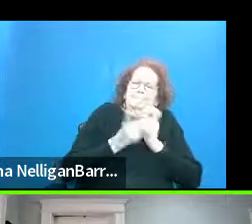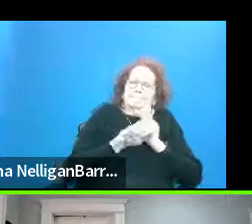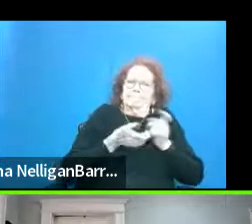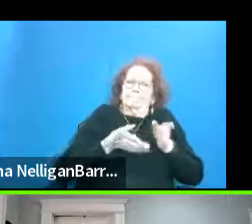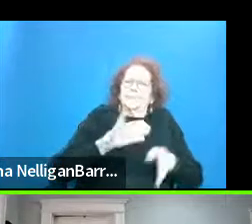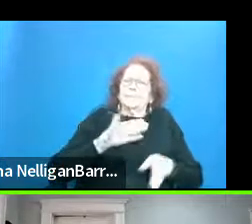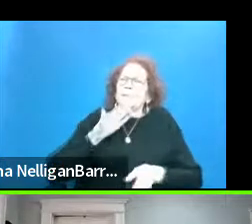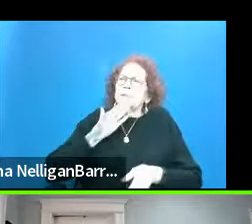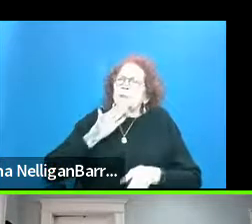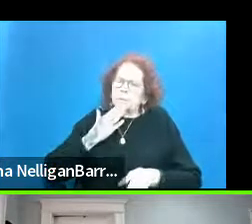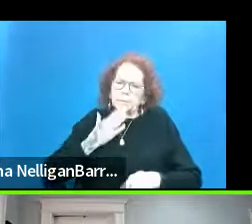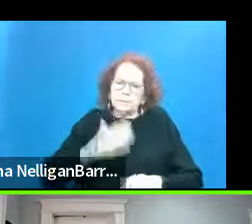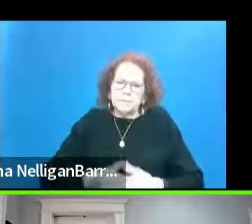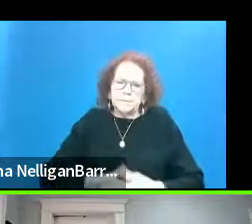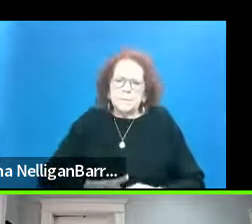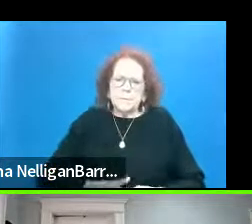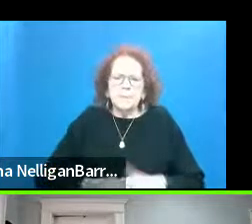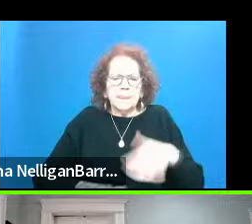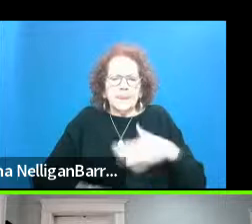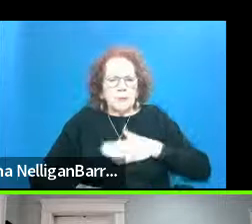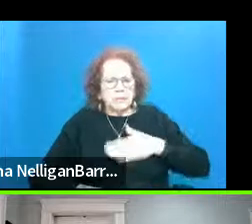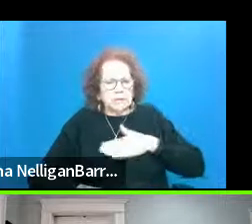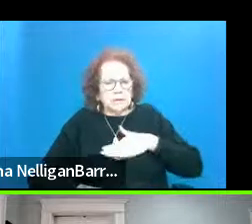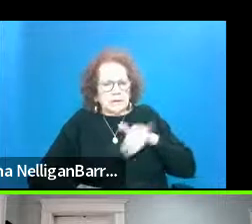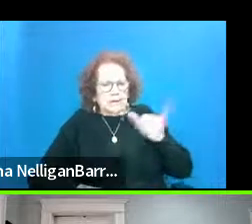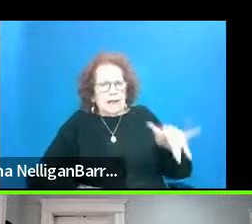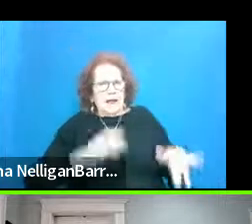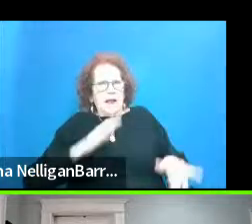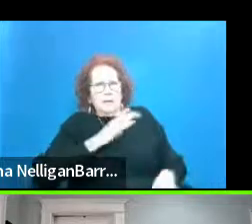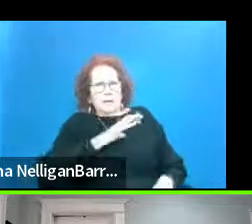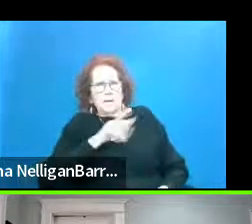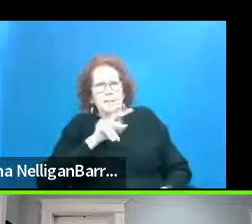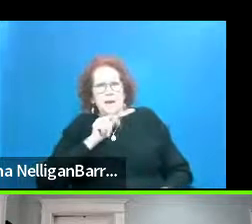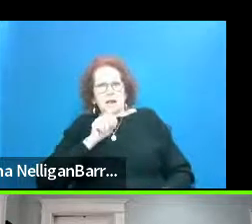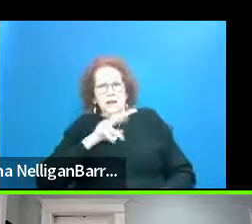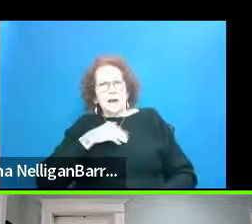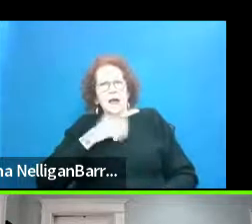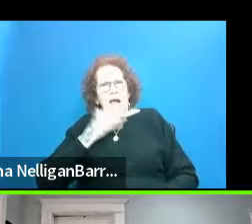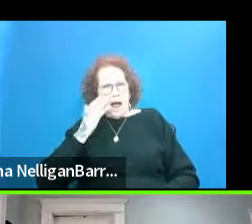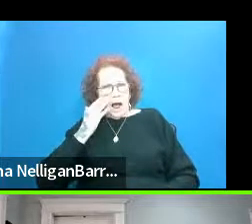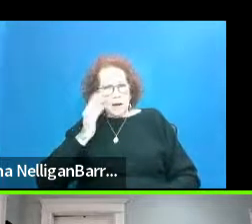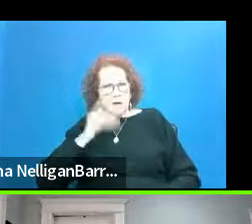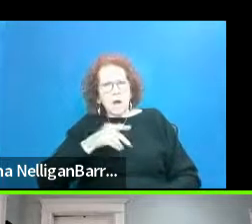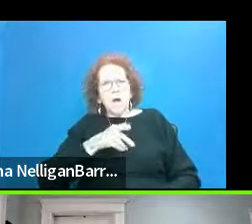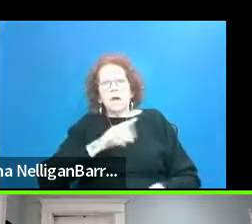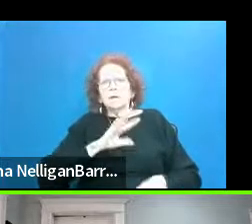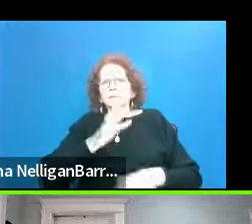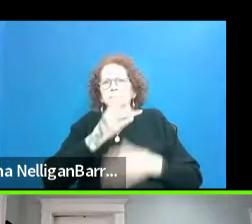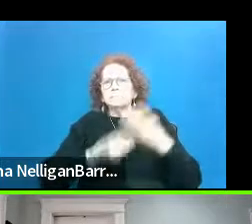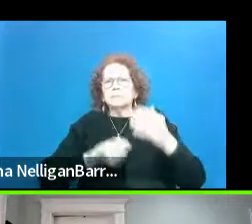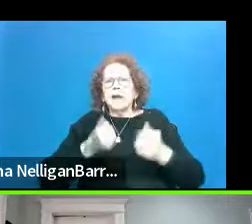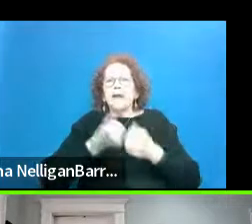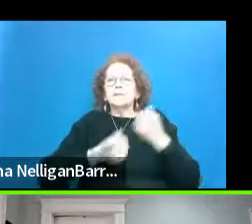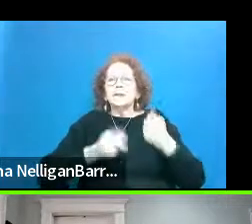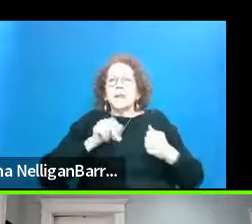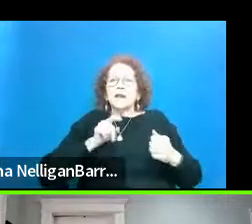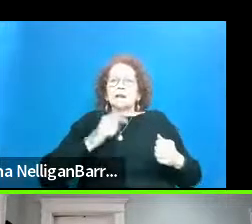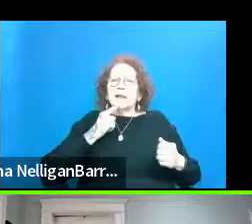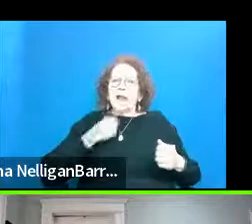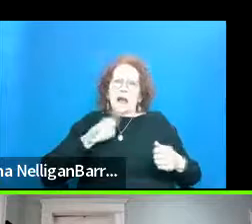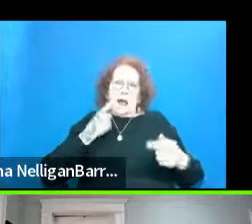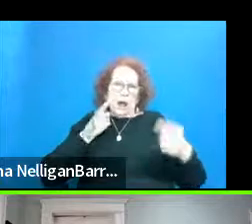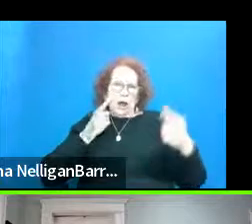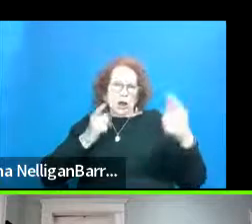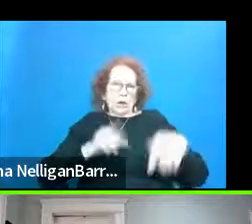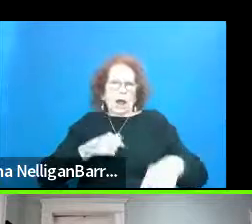I'll just echo everything Councilmember Patterson said and agree. And I've heard it so many times this winter too. So I agree that we should